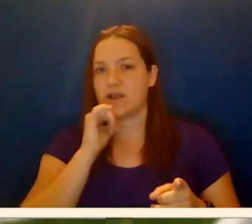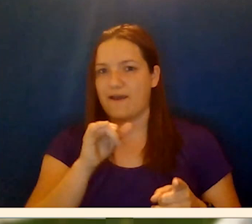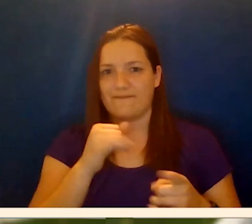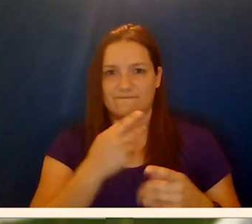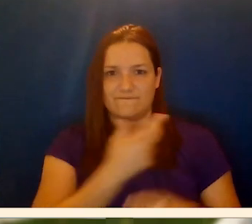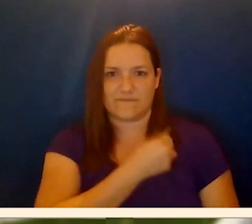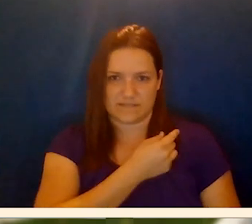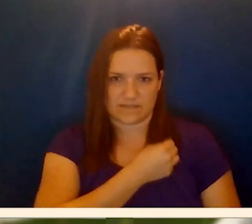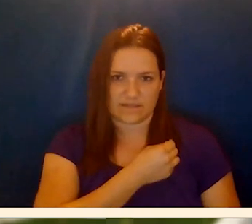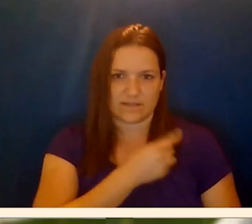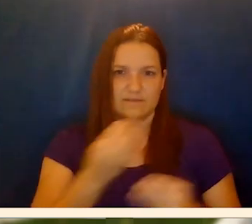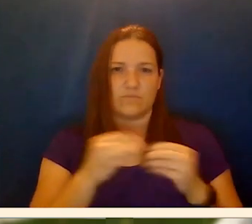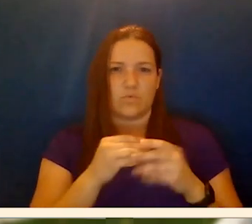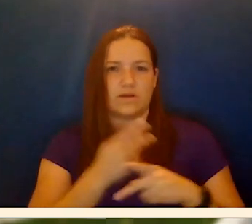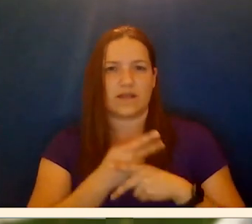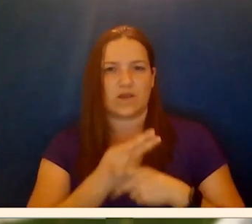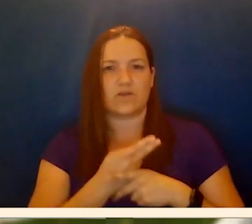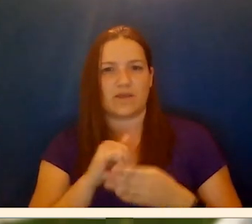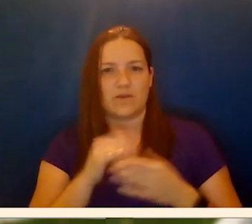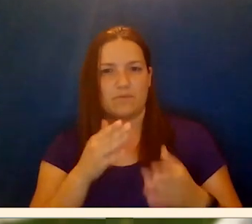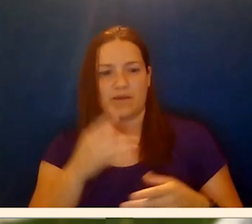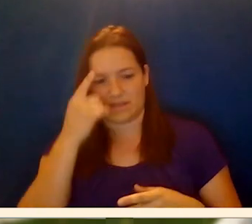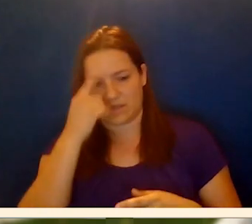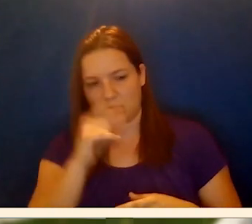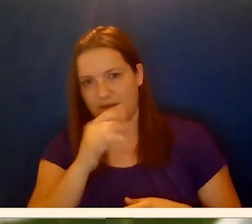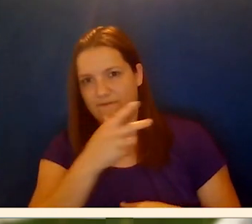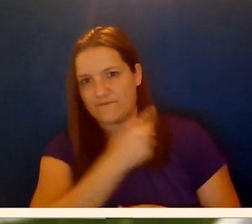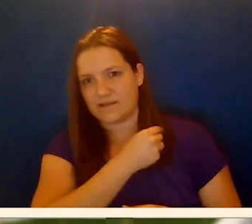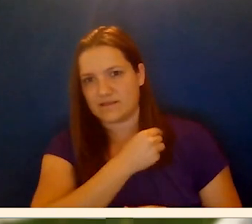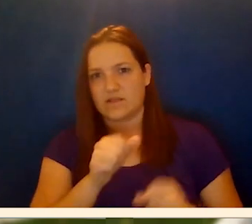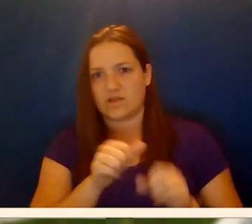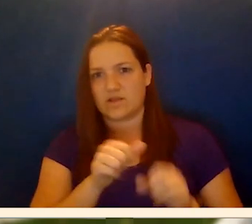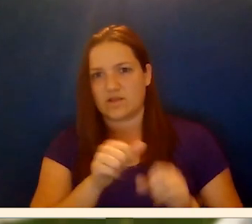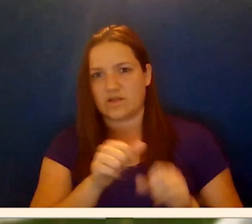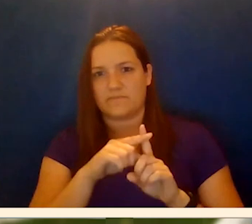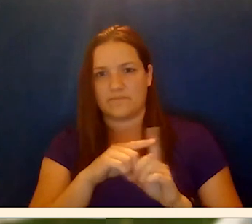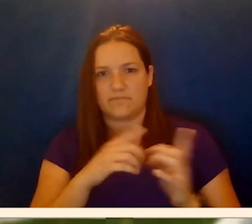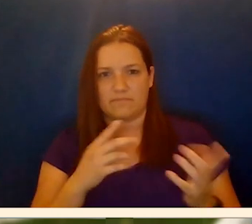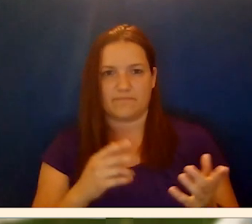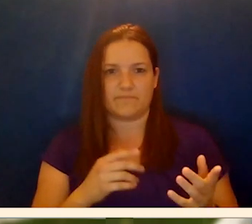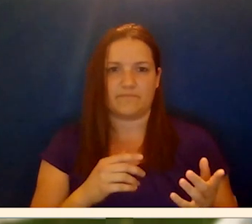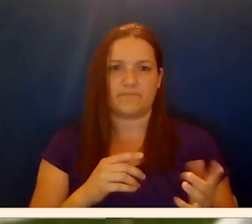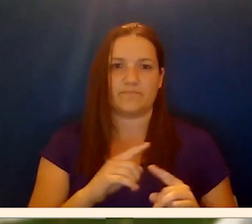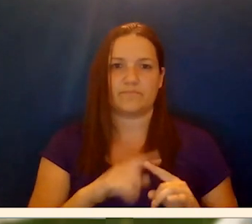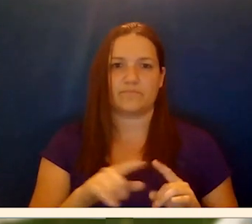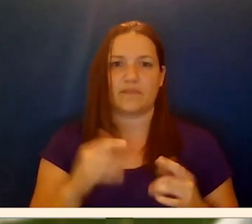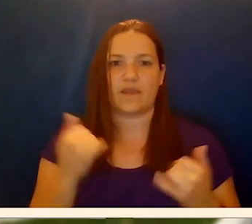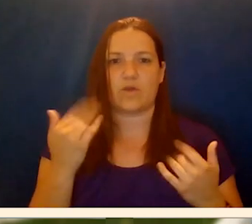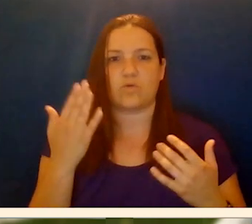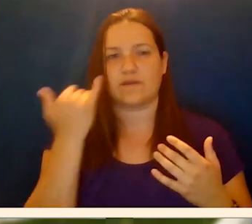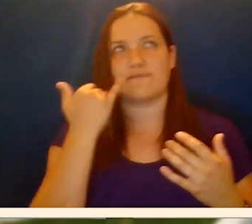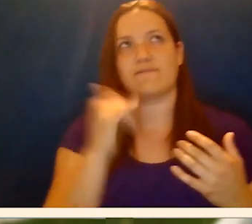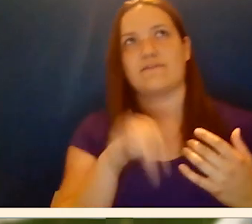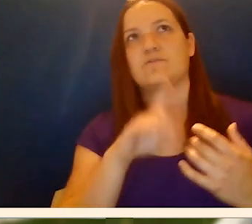unvaccinated and that they're COVID positive, and but I don't know if that would necessarily affect the course of treatment and the things that we